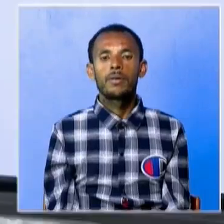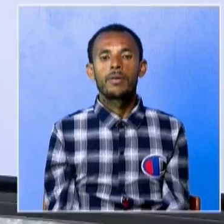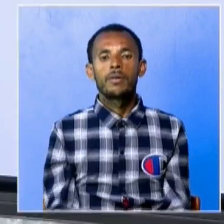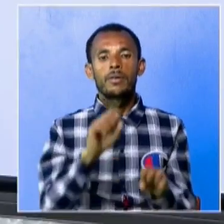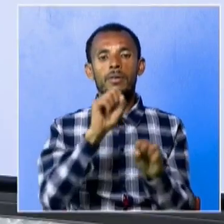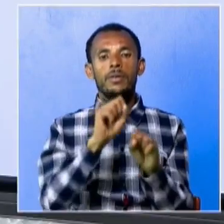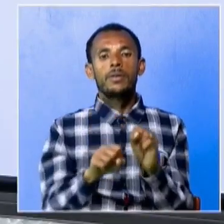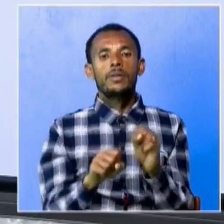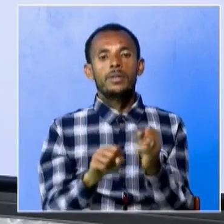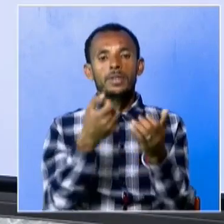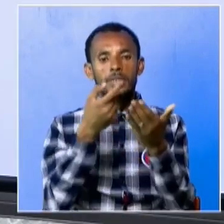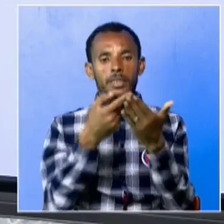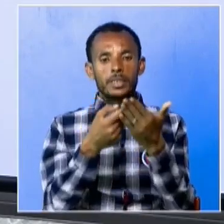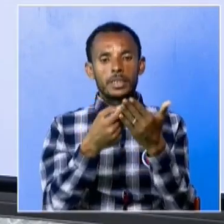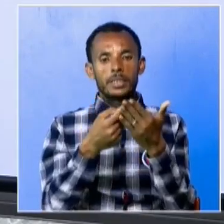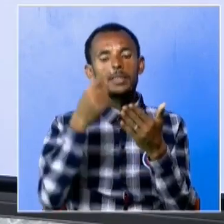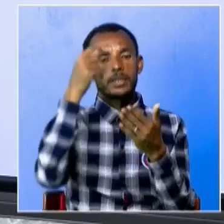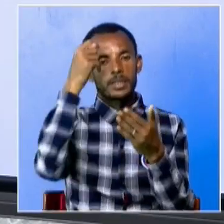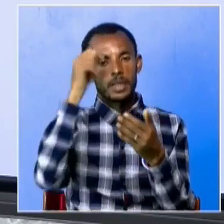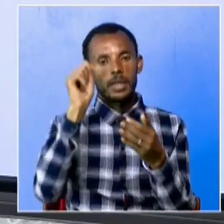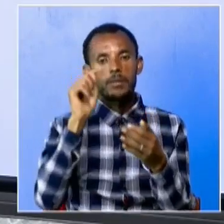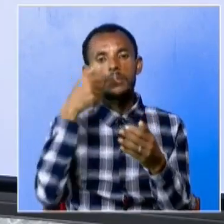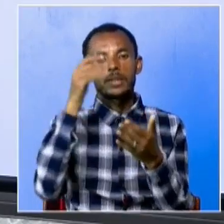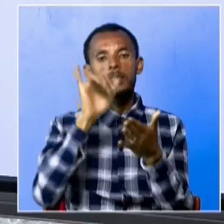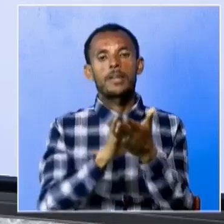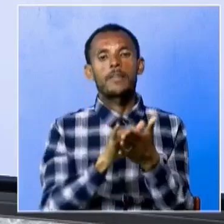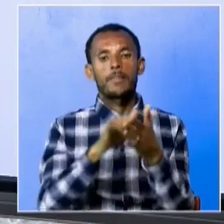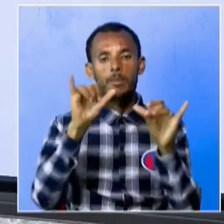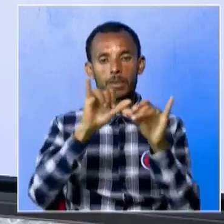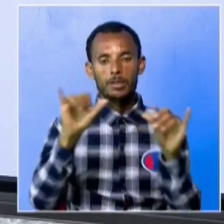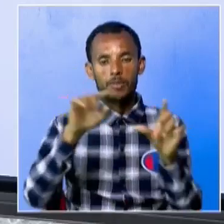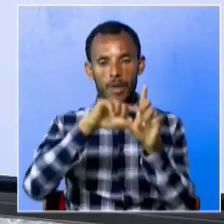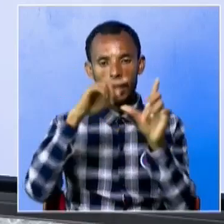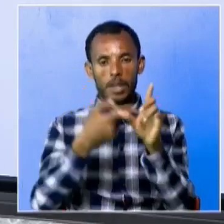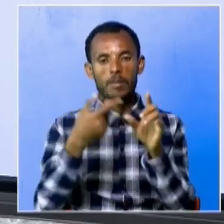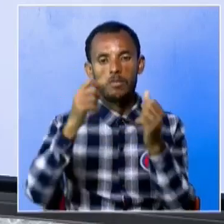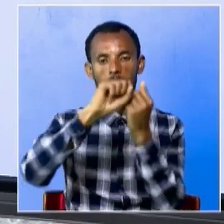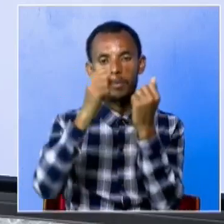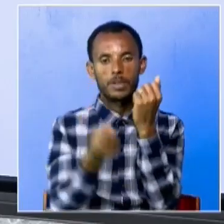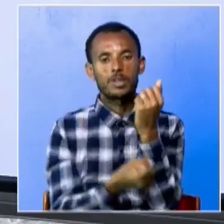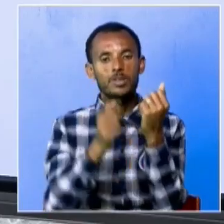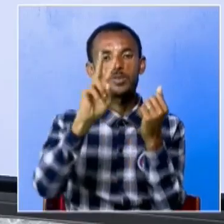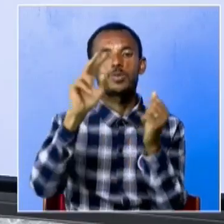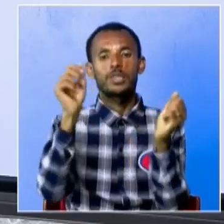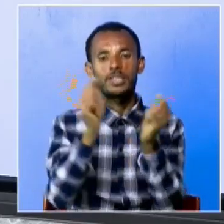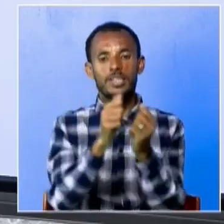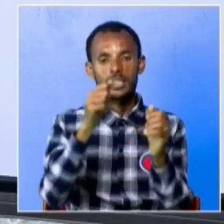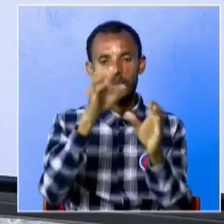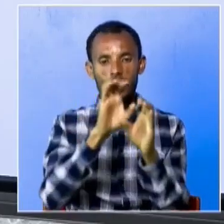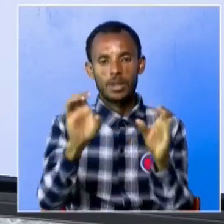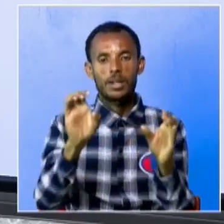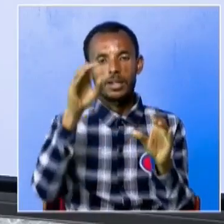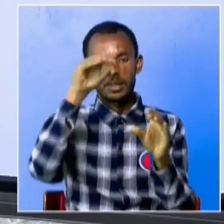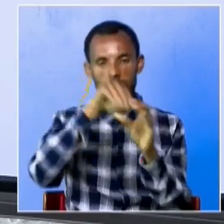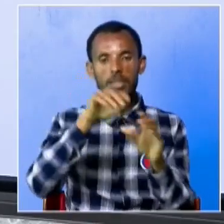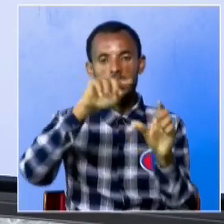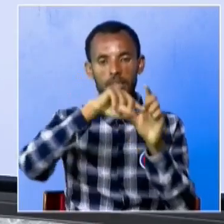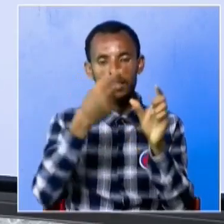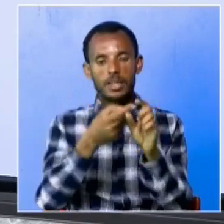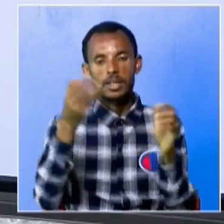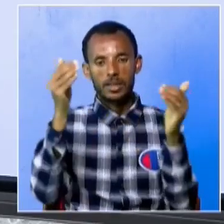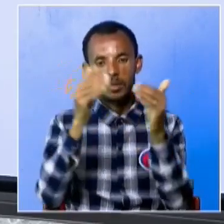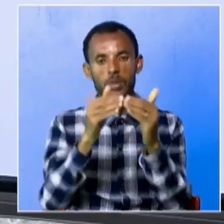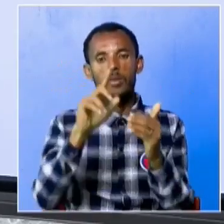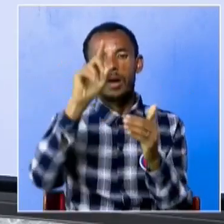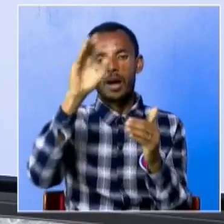So, this theorem says the measure of an angle formed by two intersecting chords inside a circle is equal to